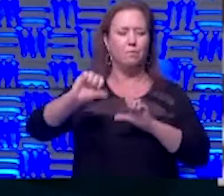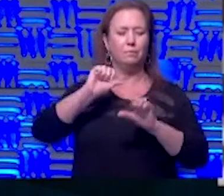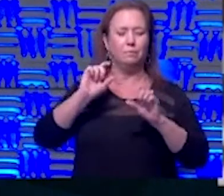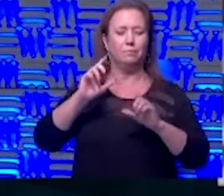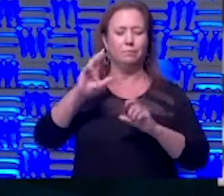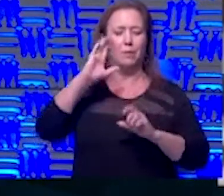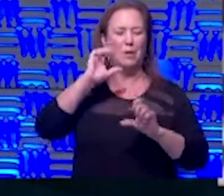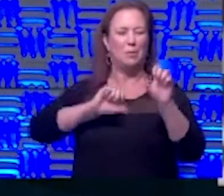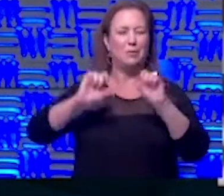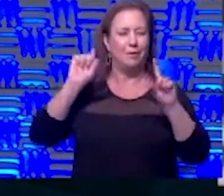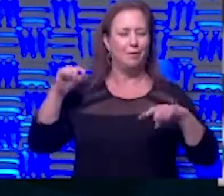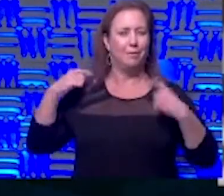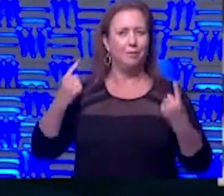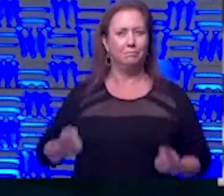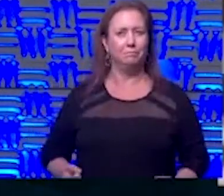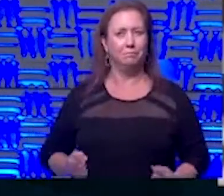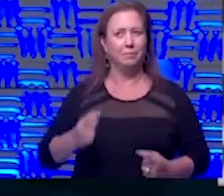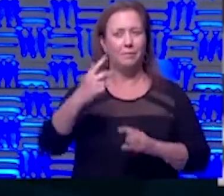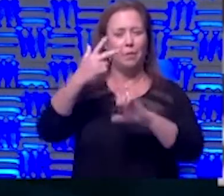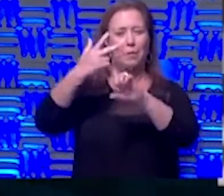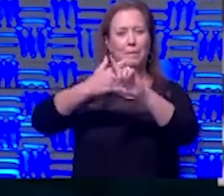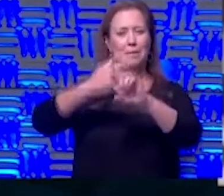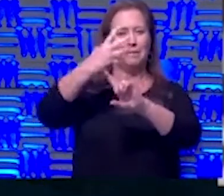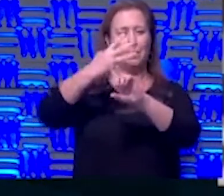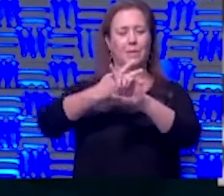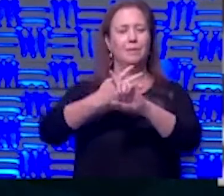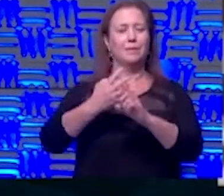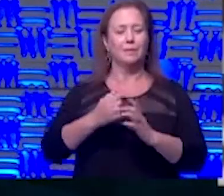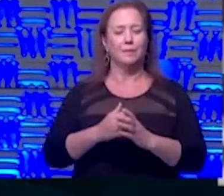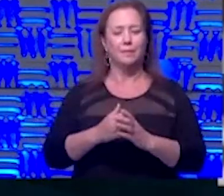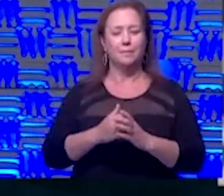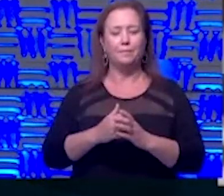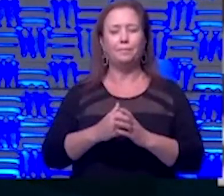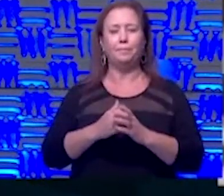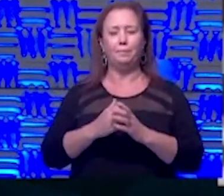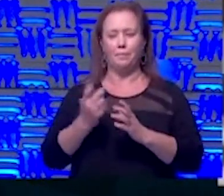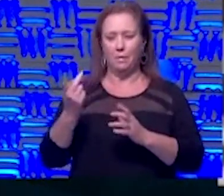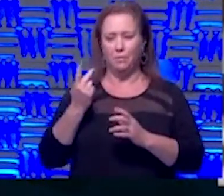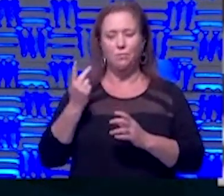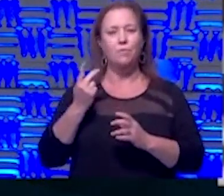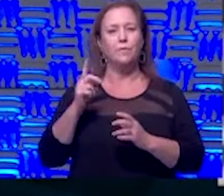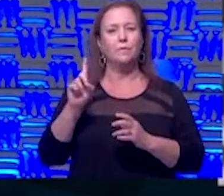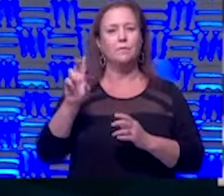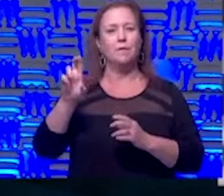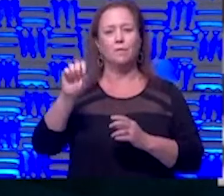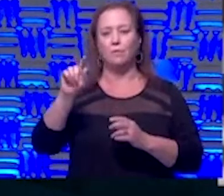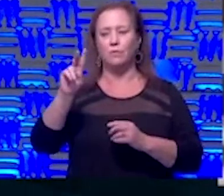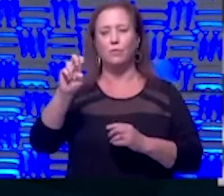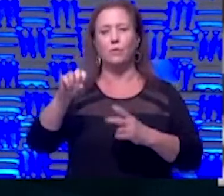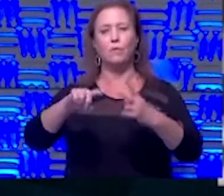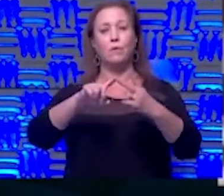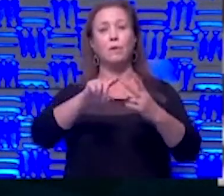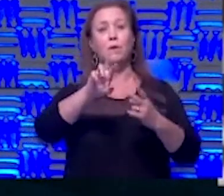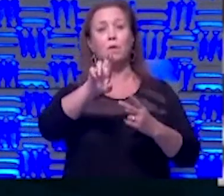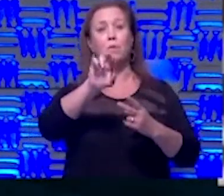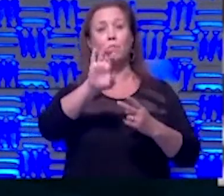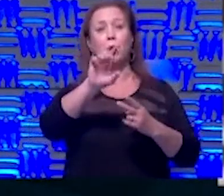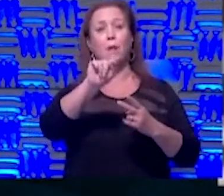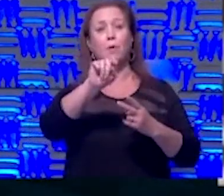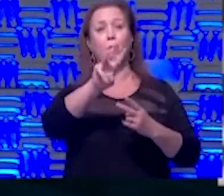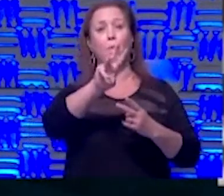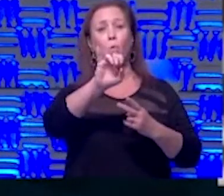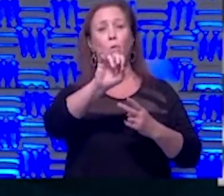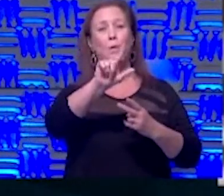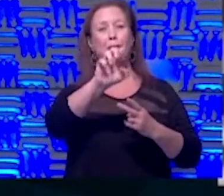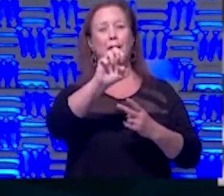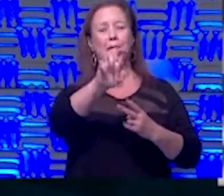last particularly 4 months. Dr. Stone and I and Robert Wilkie, who is the secretary of the Department